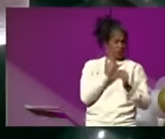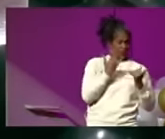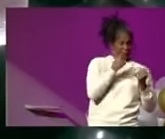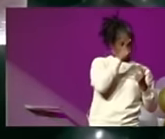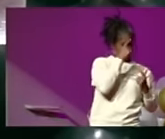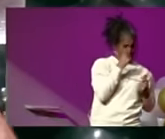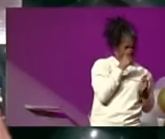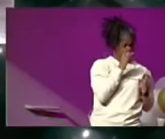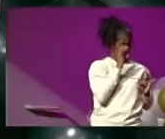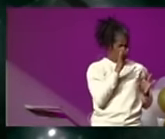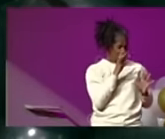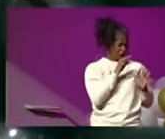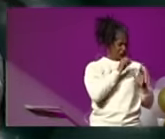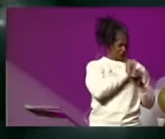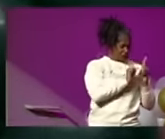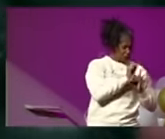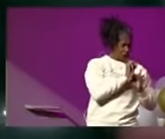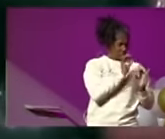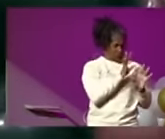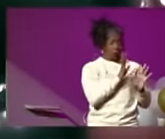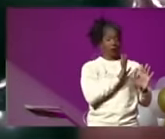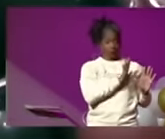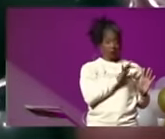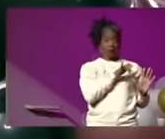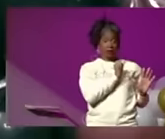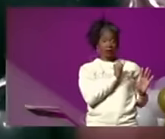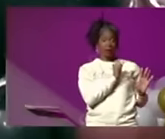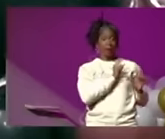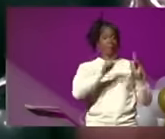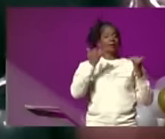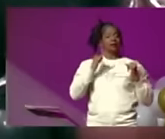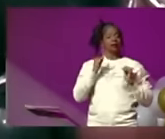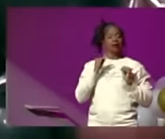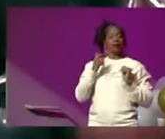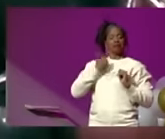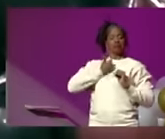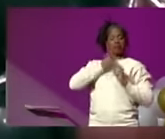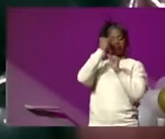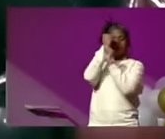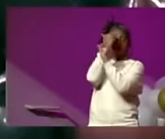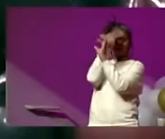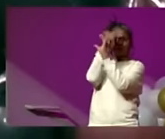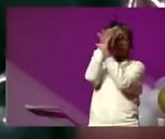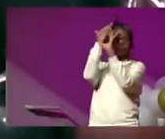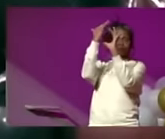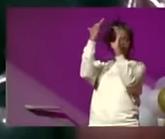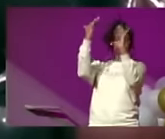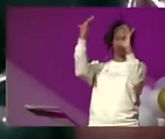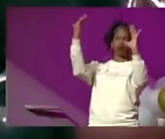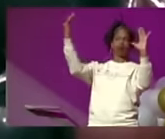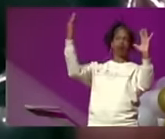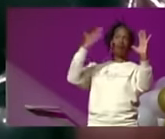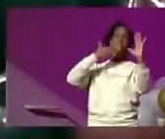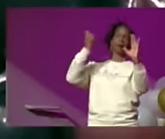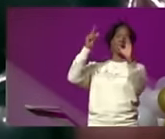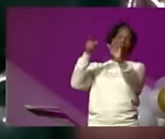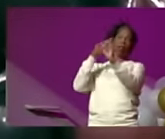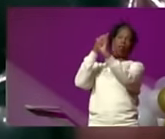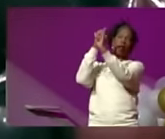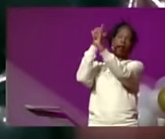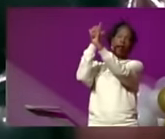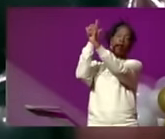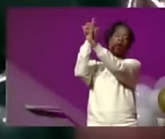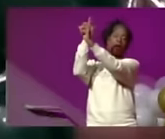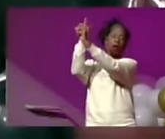Man, I'm almost feeling this thing right now. Dreams let you know nightmares are real. And please, whatever else you